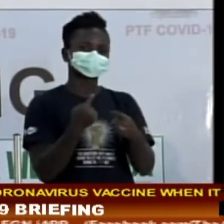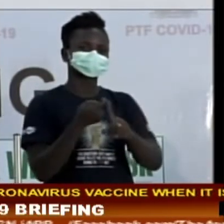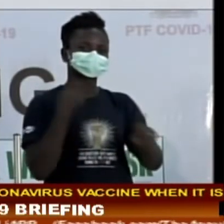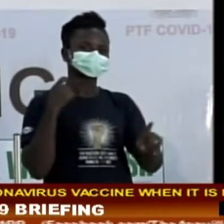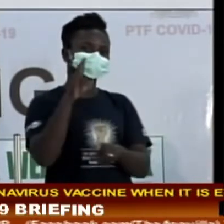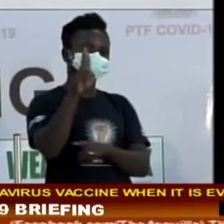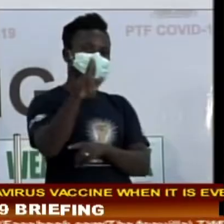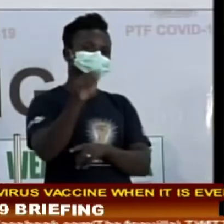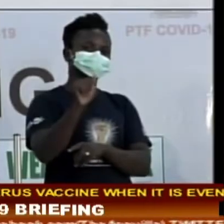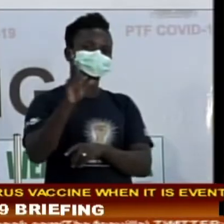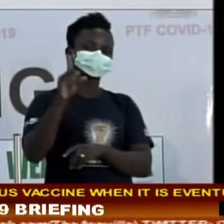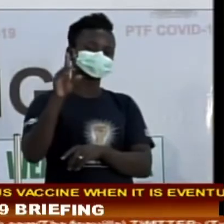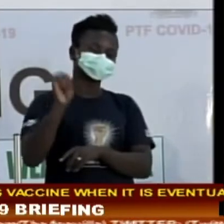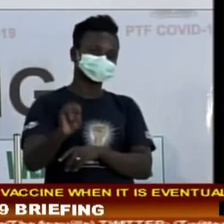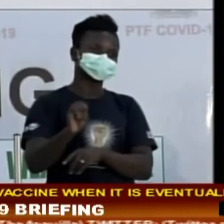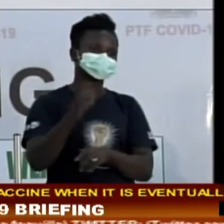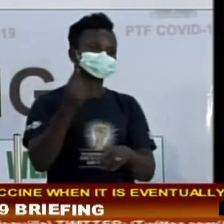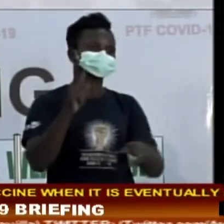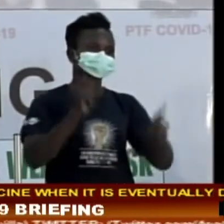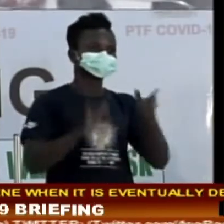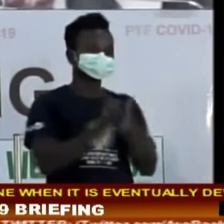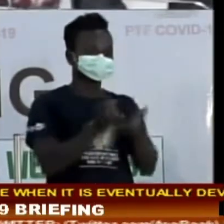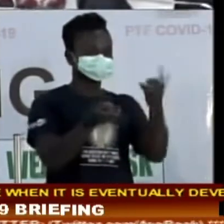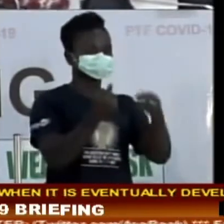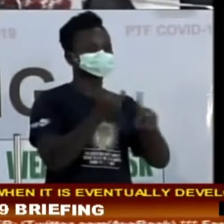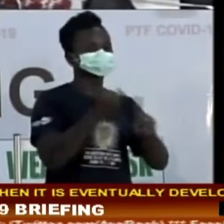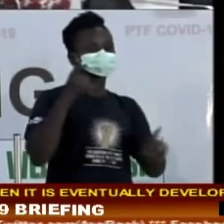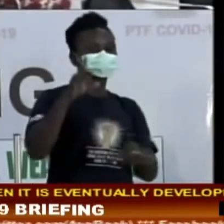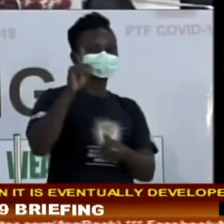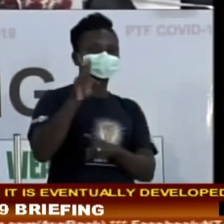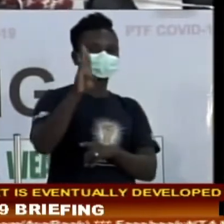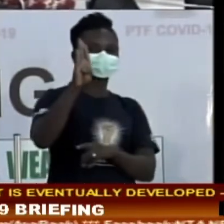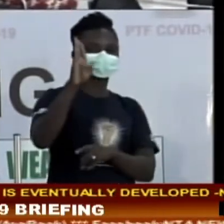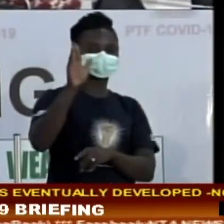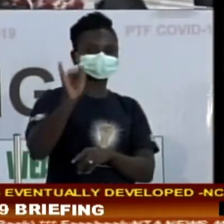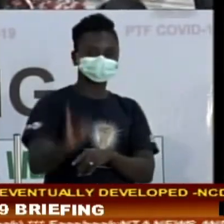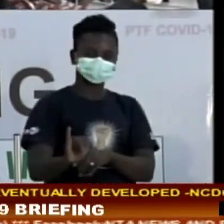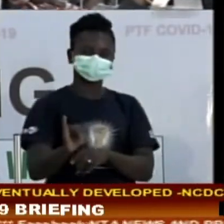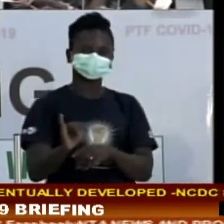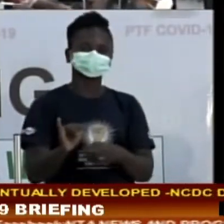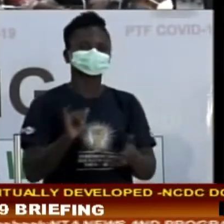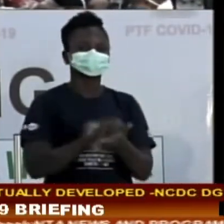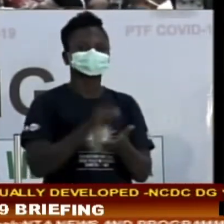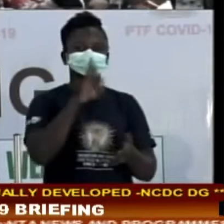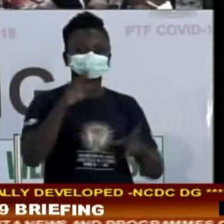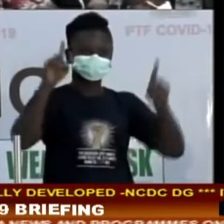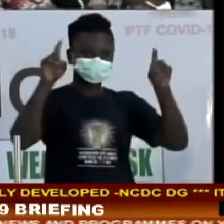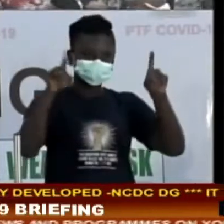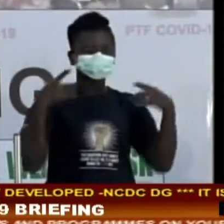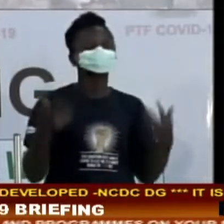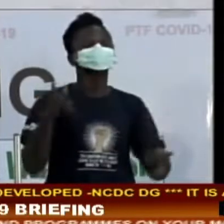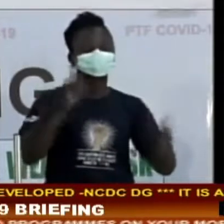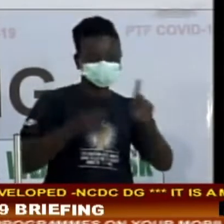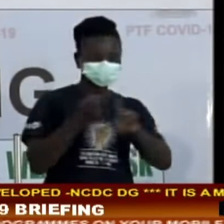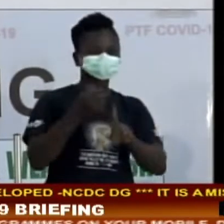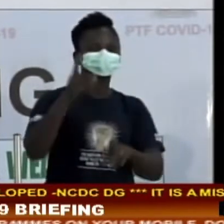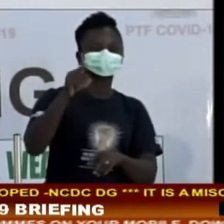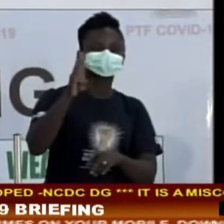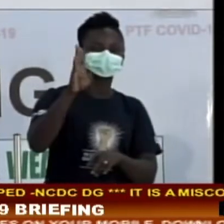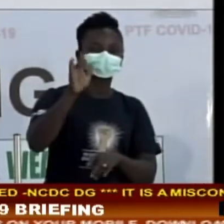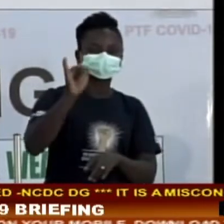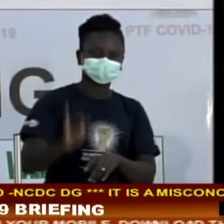duai that were tested what what up result they returning from Dubai and from the UK and from the